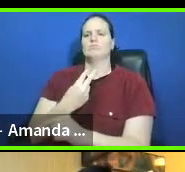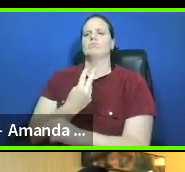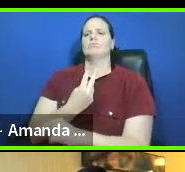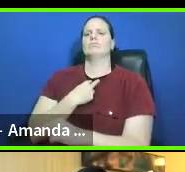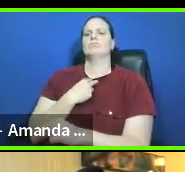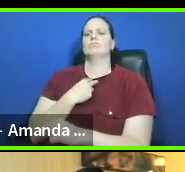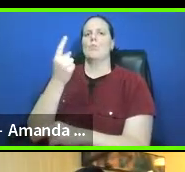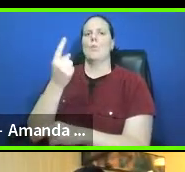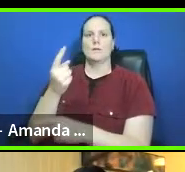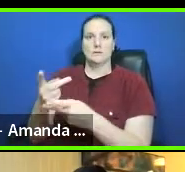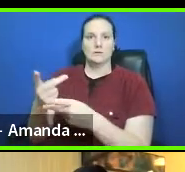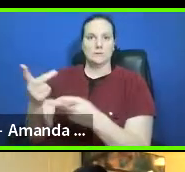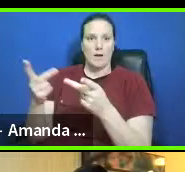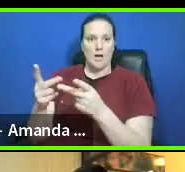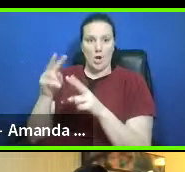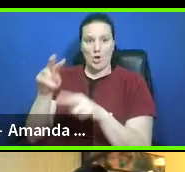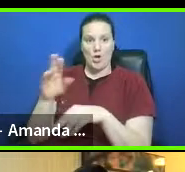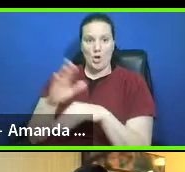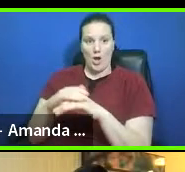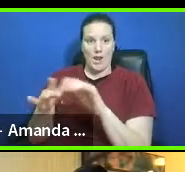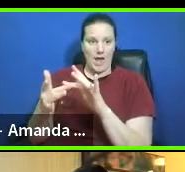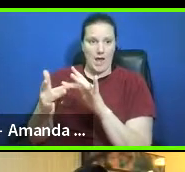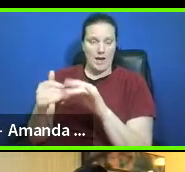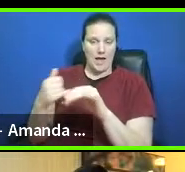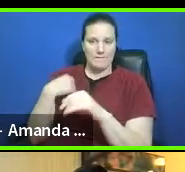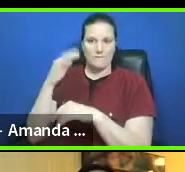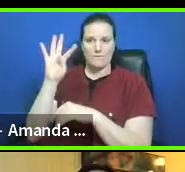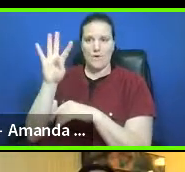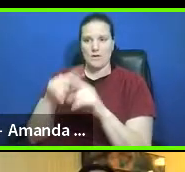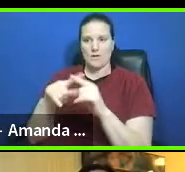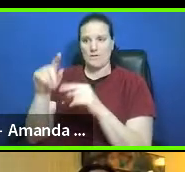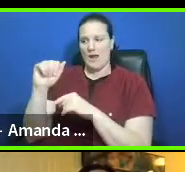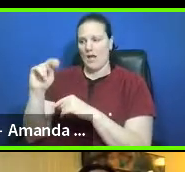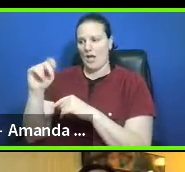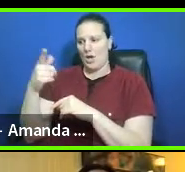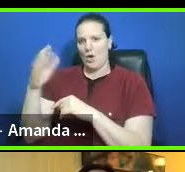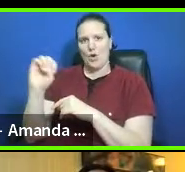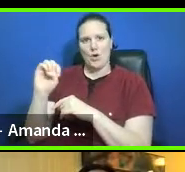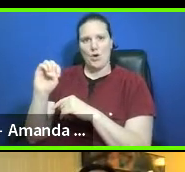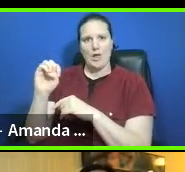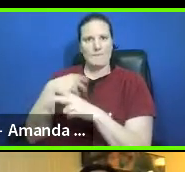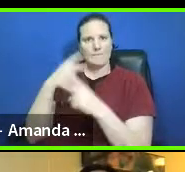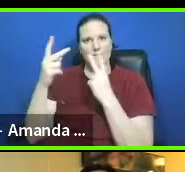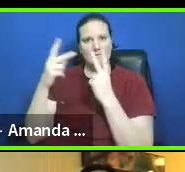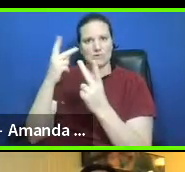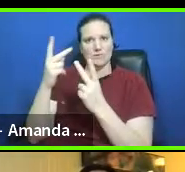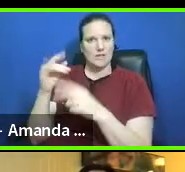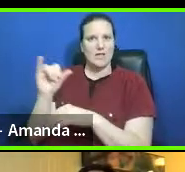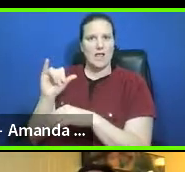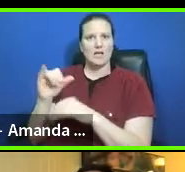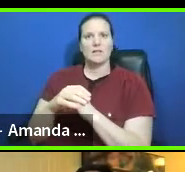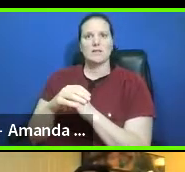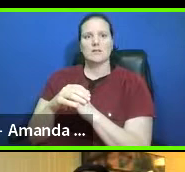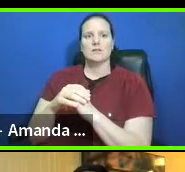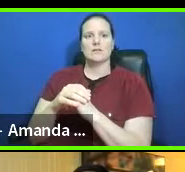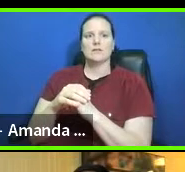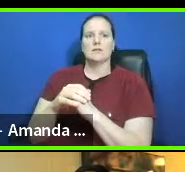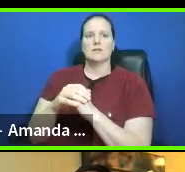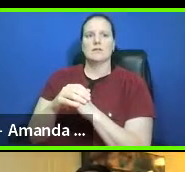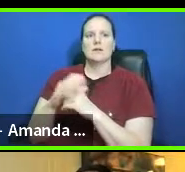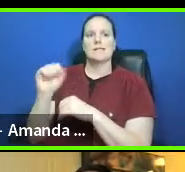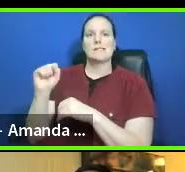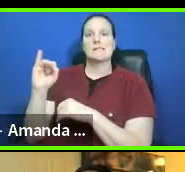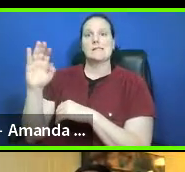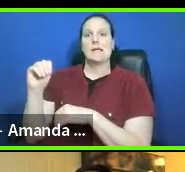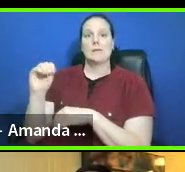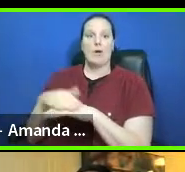one spot, and then I'm looking online and I think there's 4 angles, but I'm visualizing like being a sim on the computer game, right?